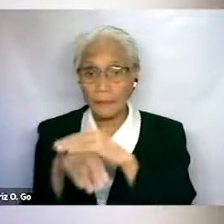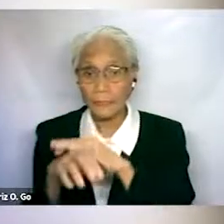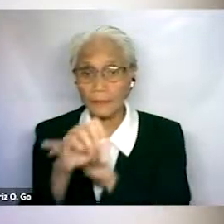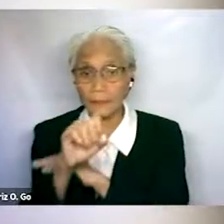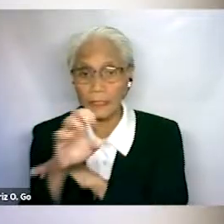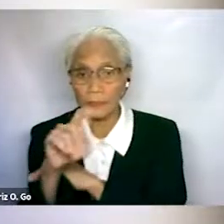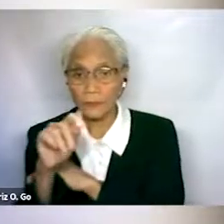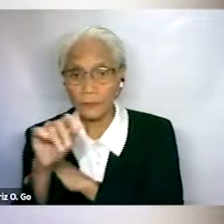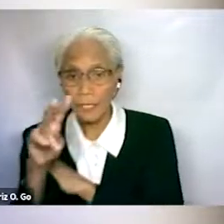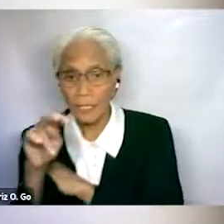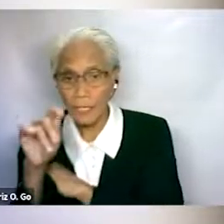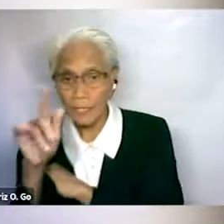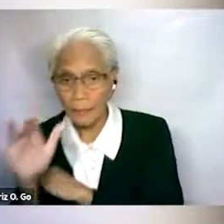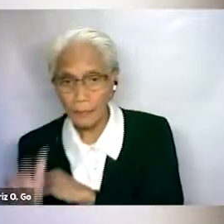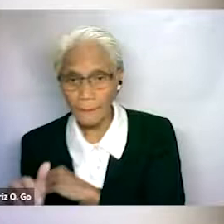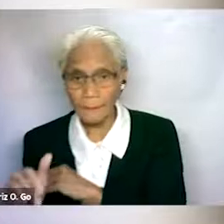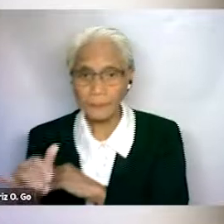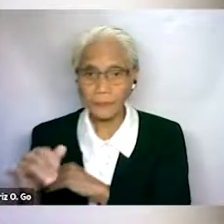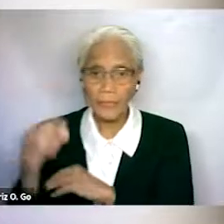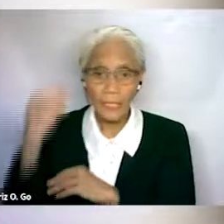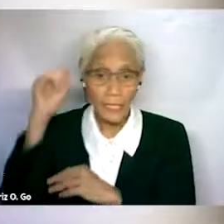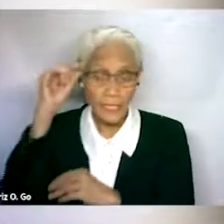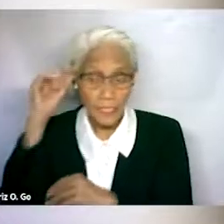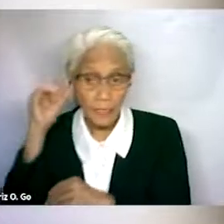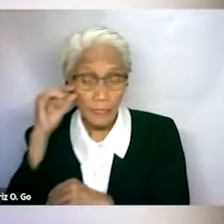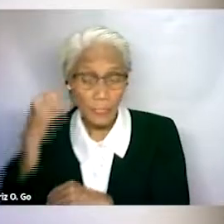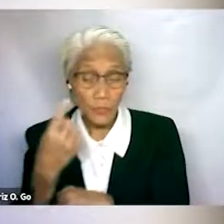or general recommendations under SIDO